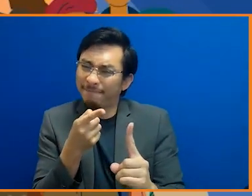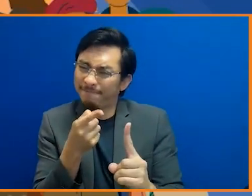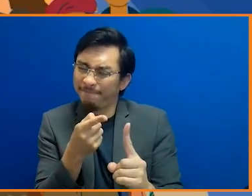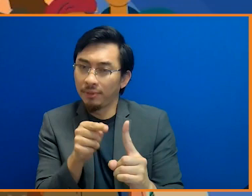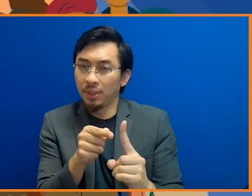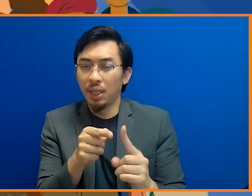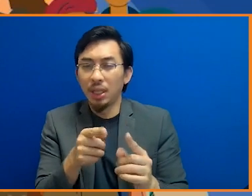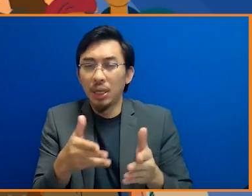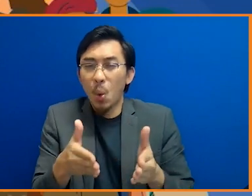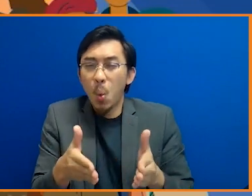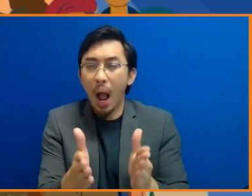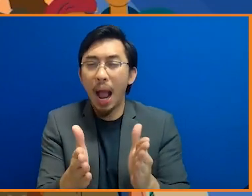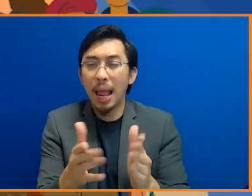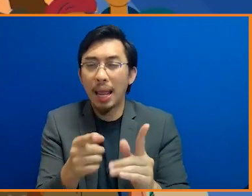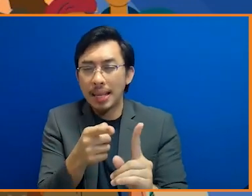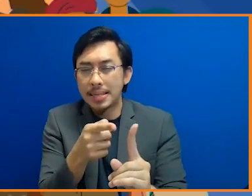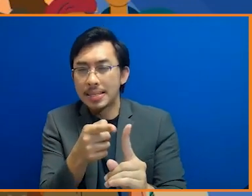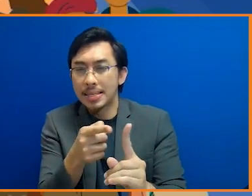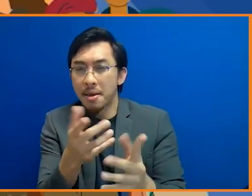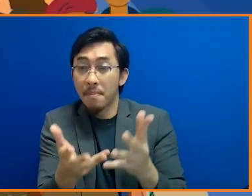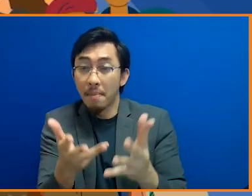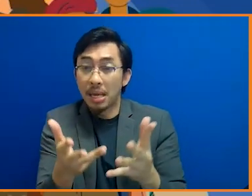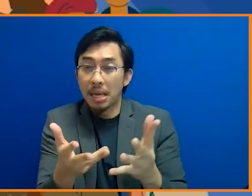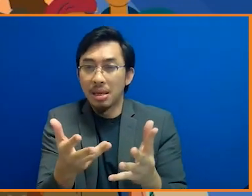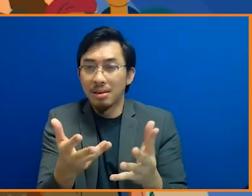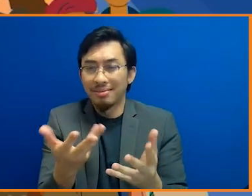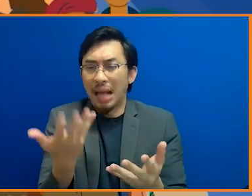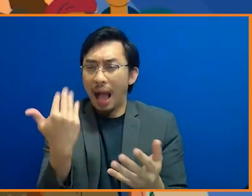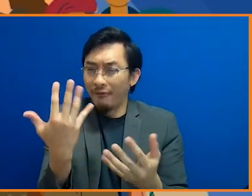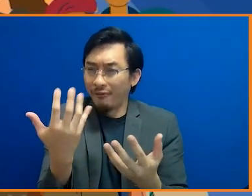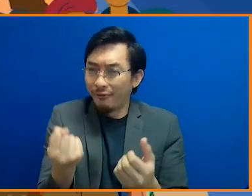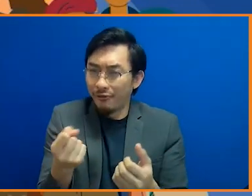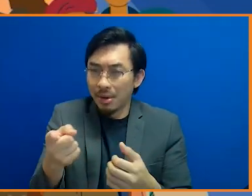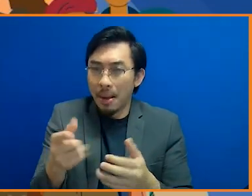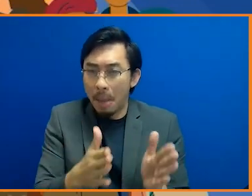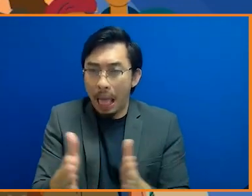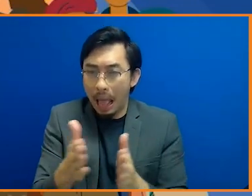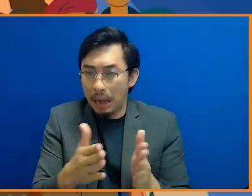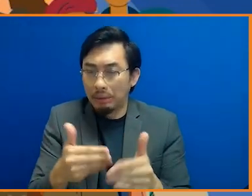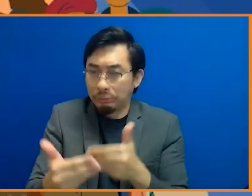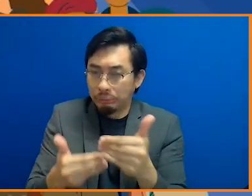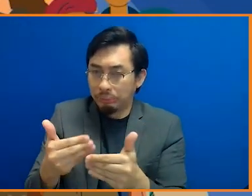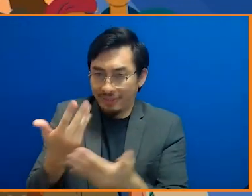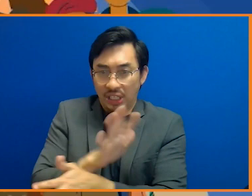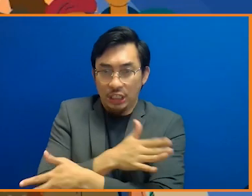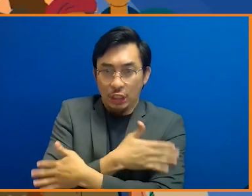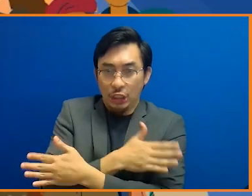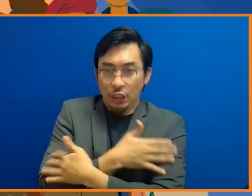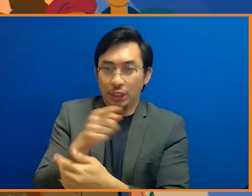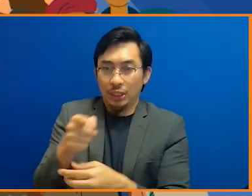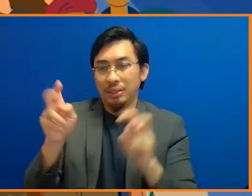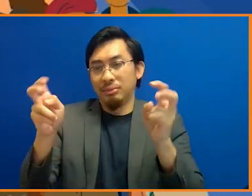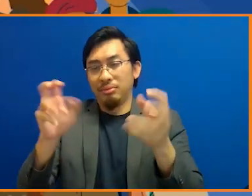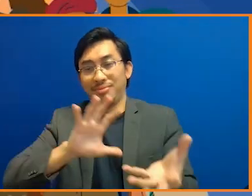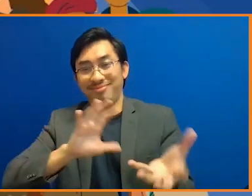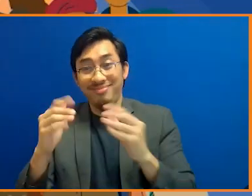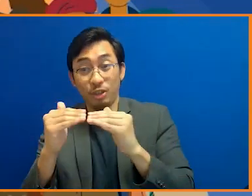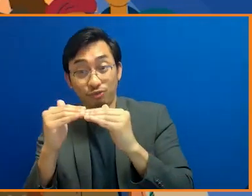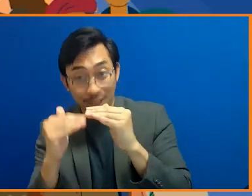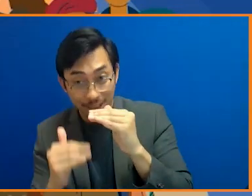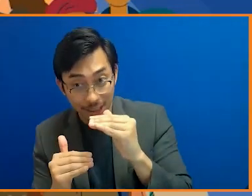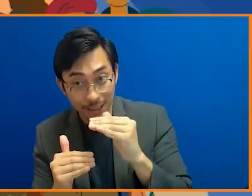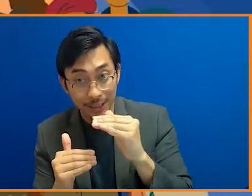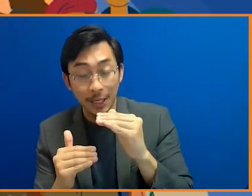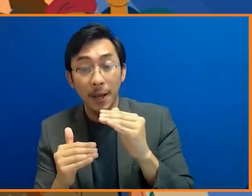actually the methods that has been implemented and maybe for now has already been on the plan to be implemented in Banda Aceh in terms for